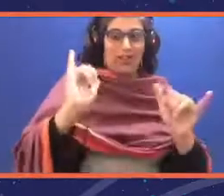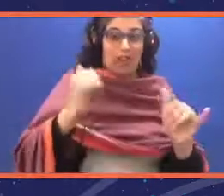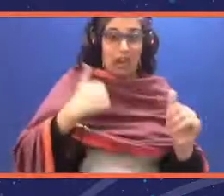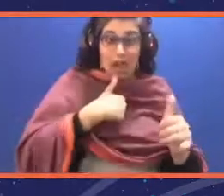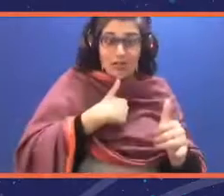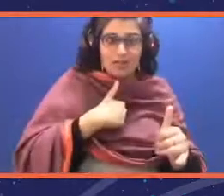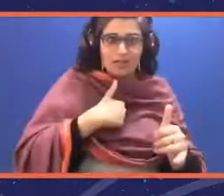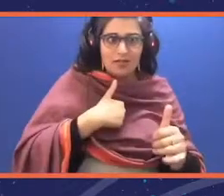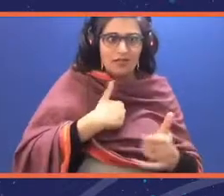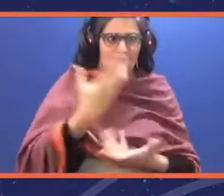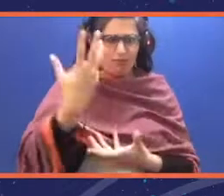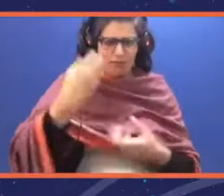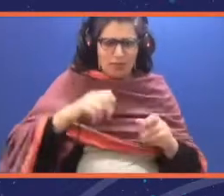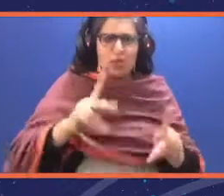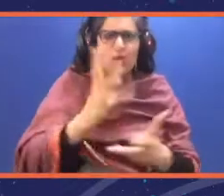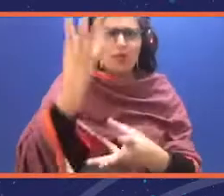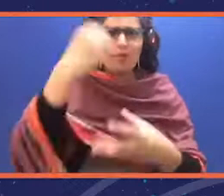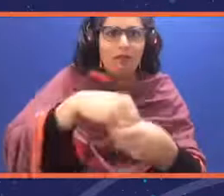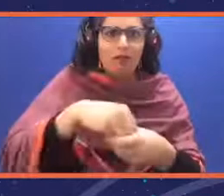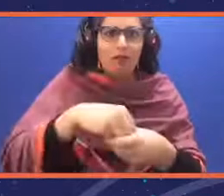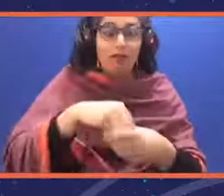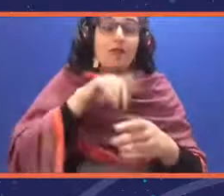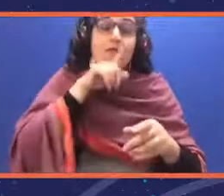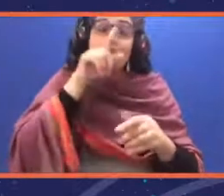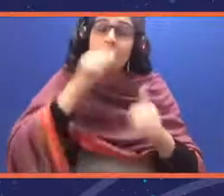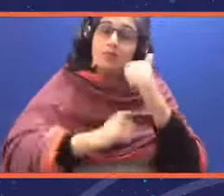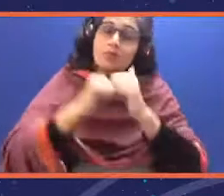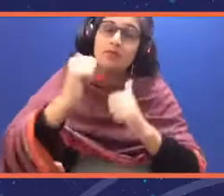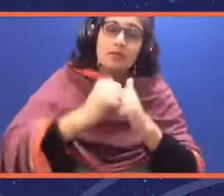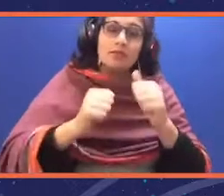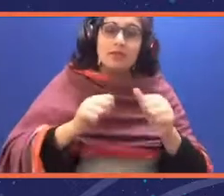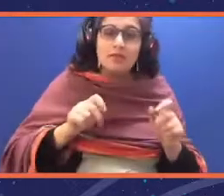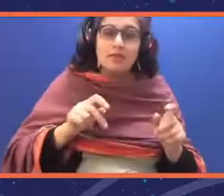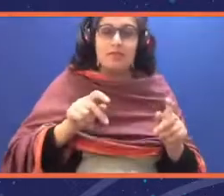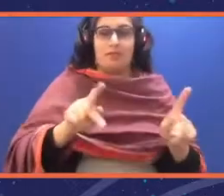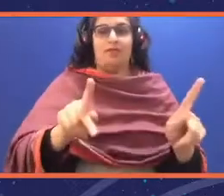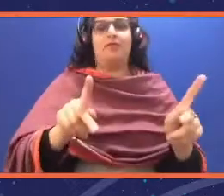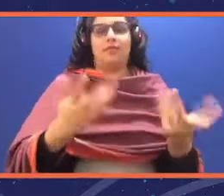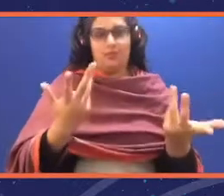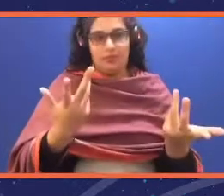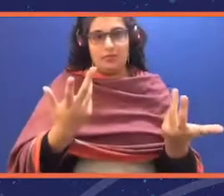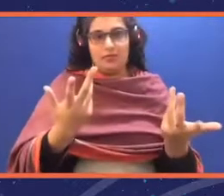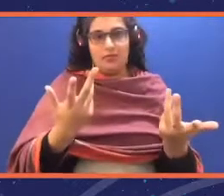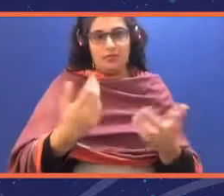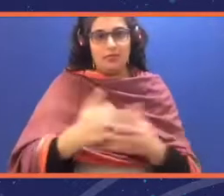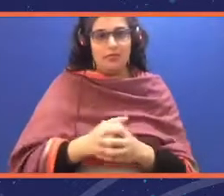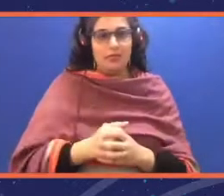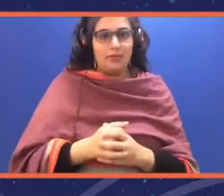that we wouldn't have otherwise.